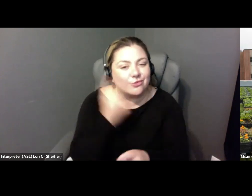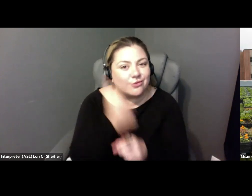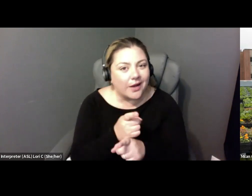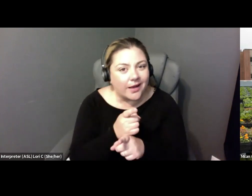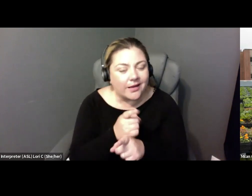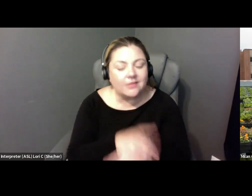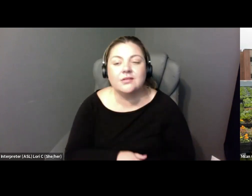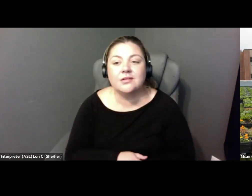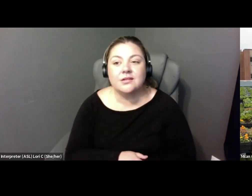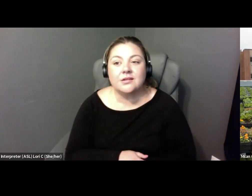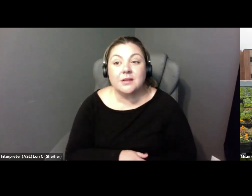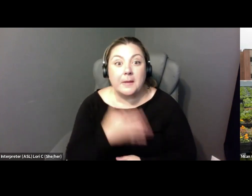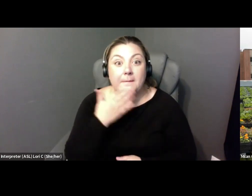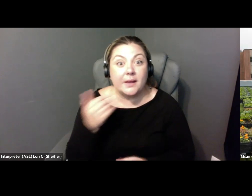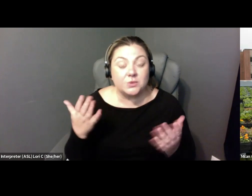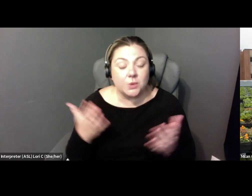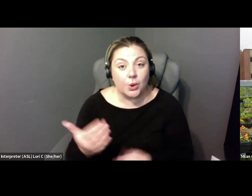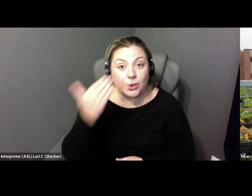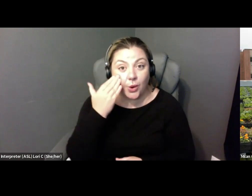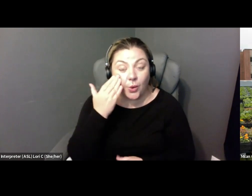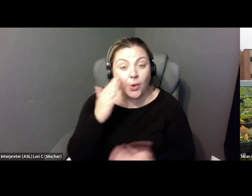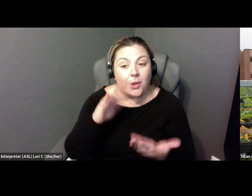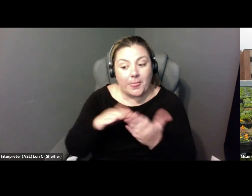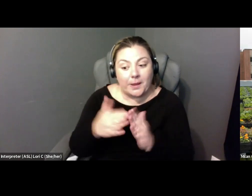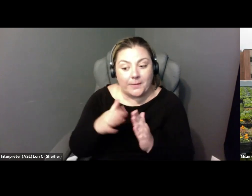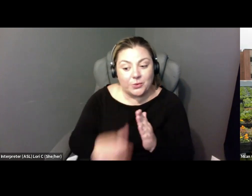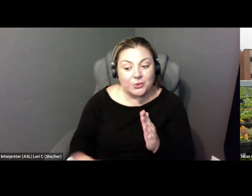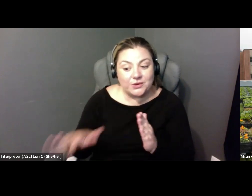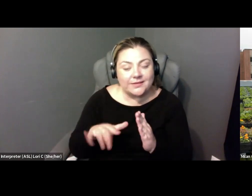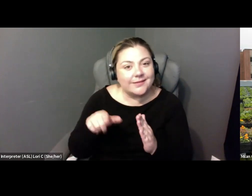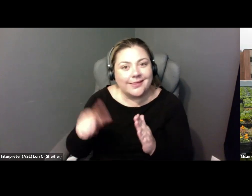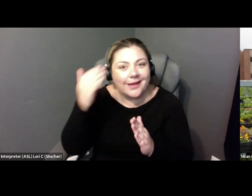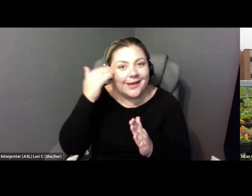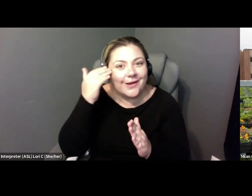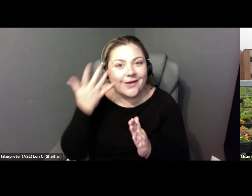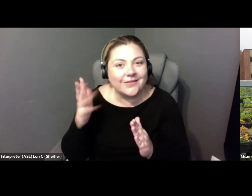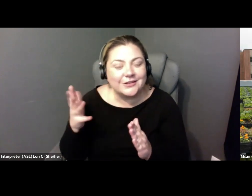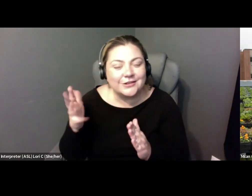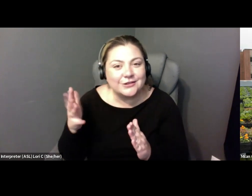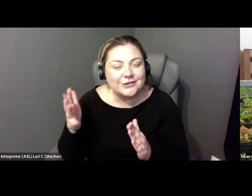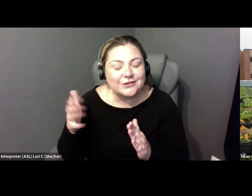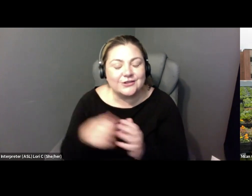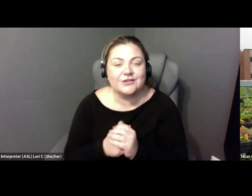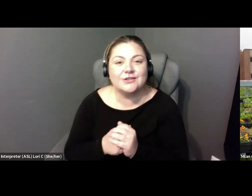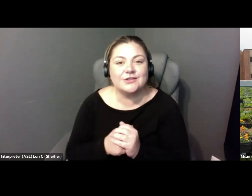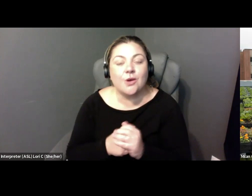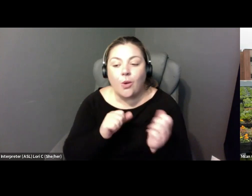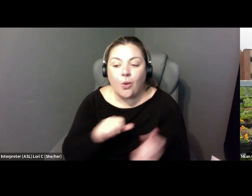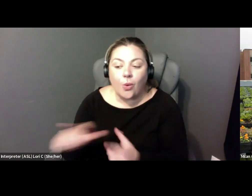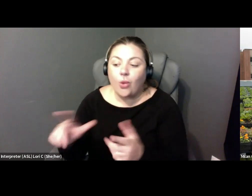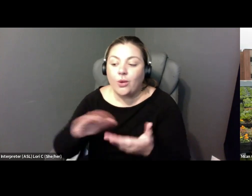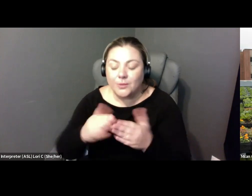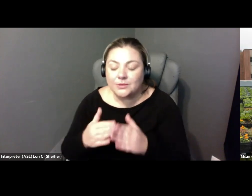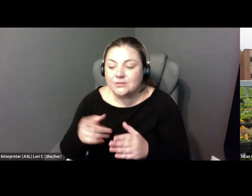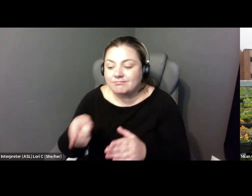are in the communities and that there are existing initiatives in every community to address every challenge that